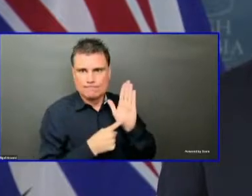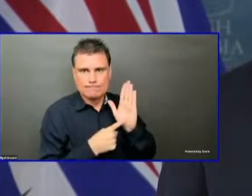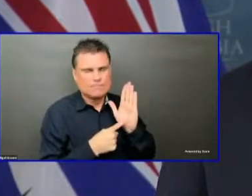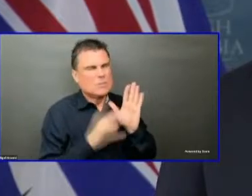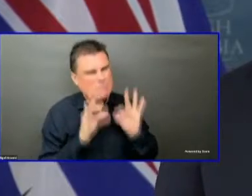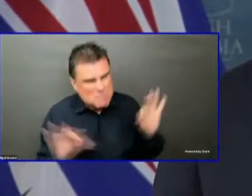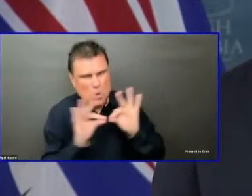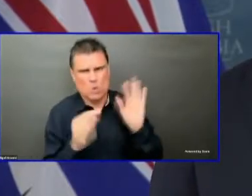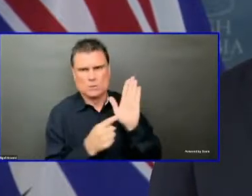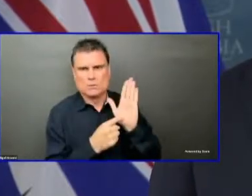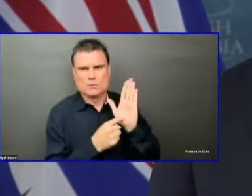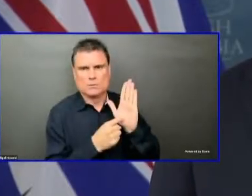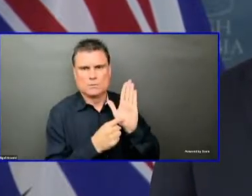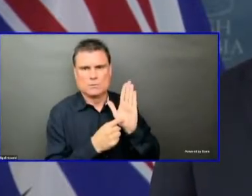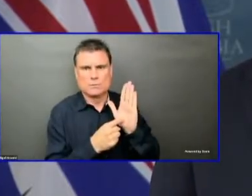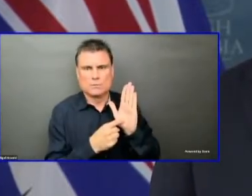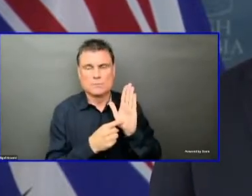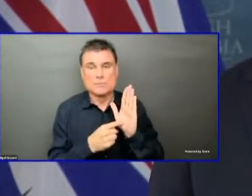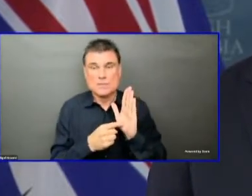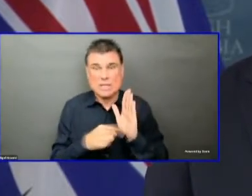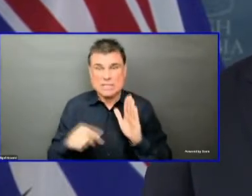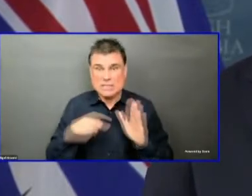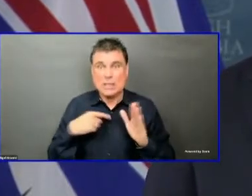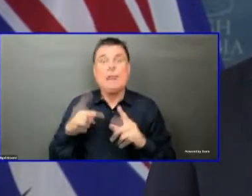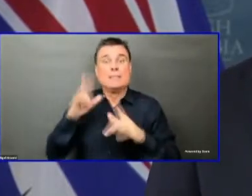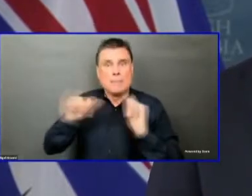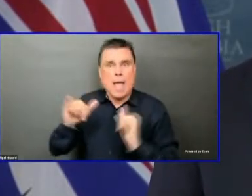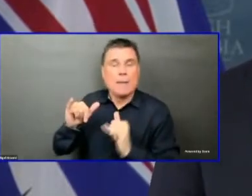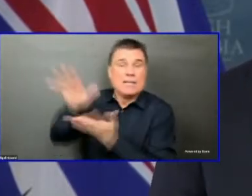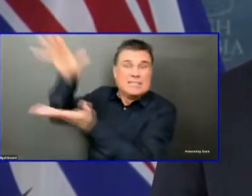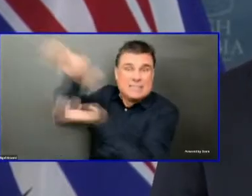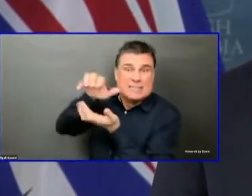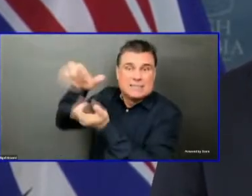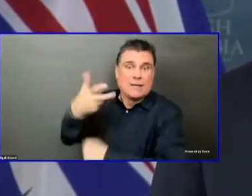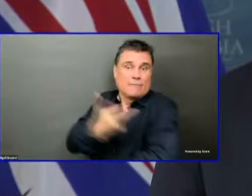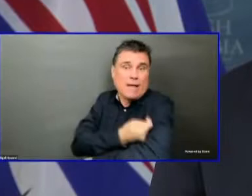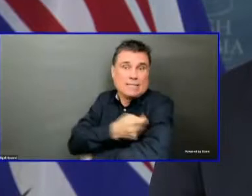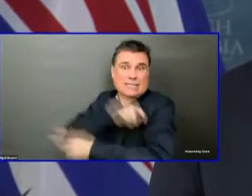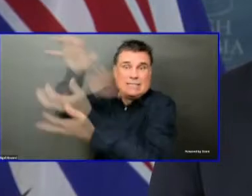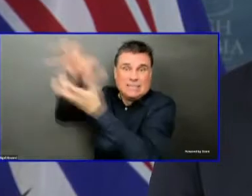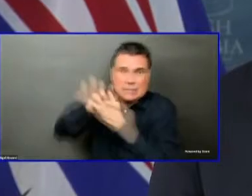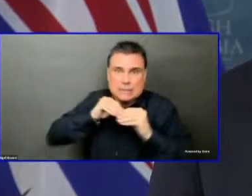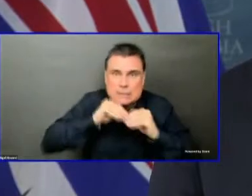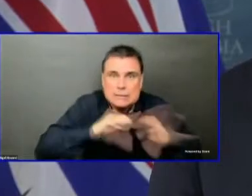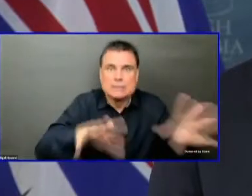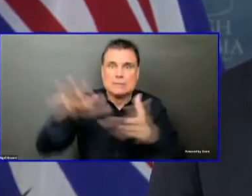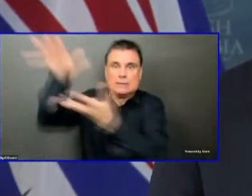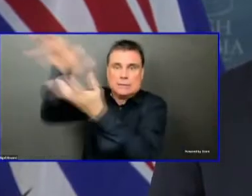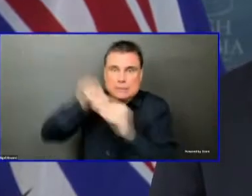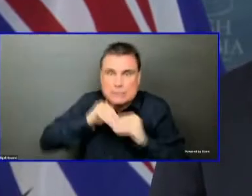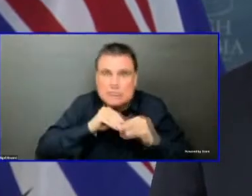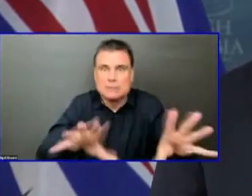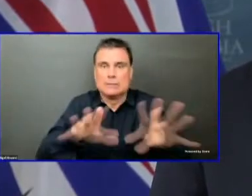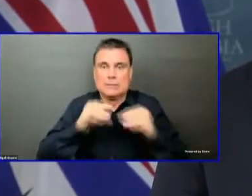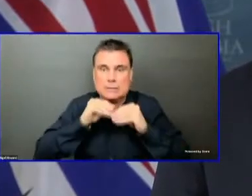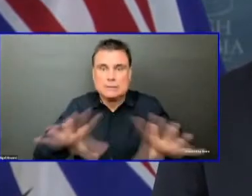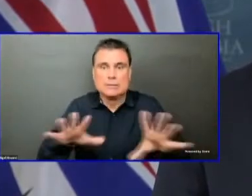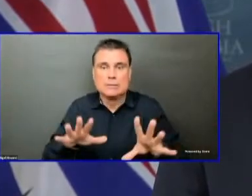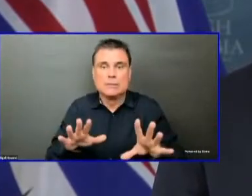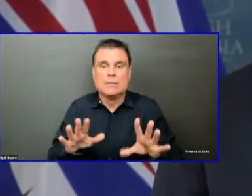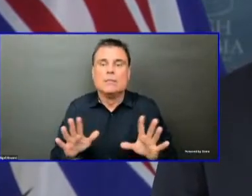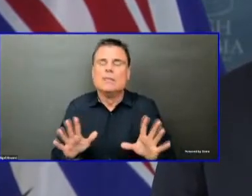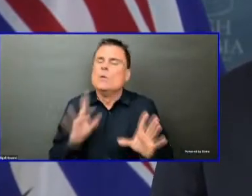and the vaccination campaign in British Columbia. It is very important now that we focus